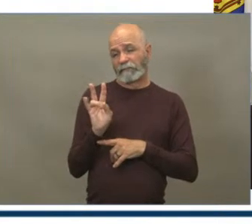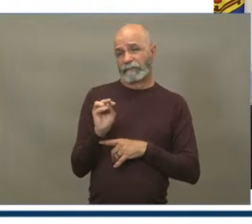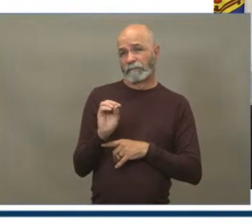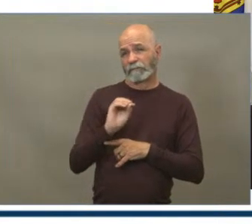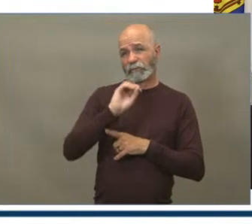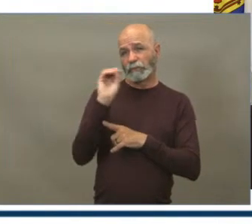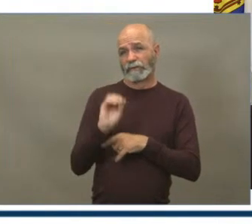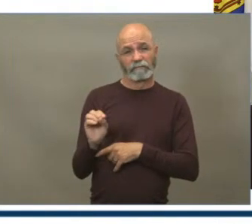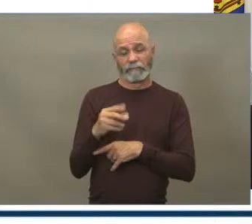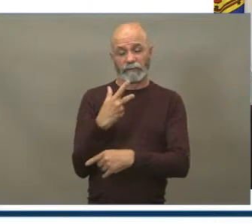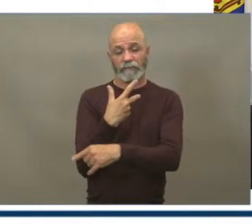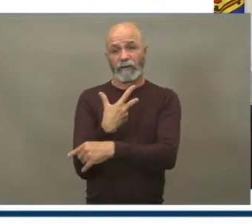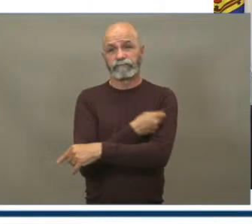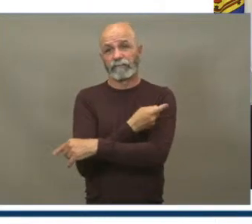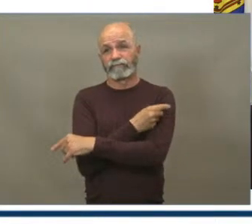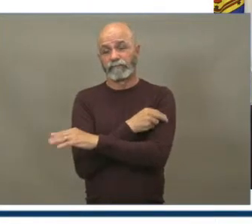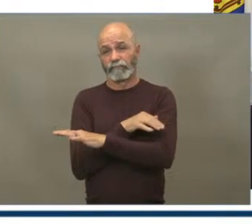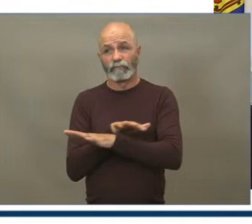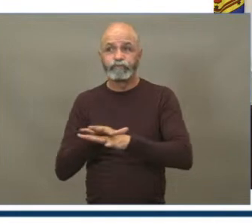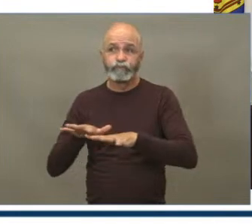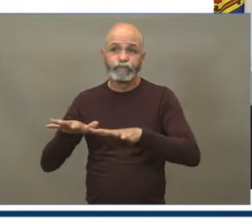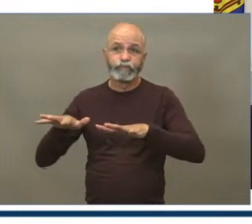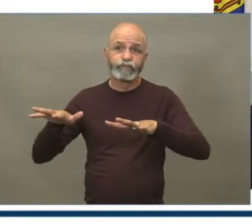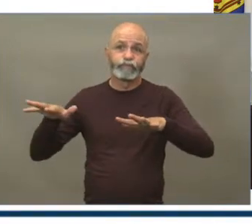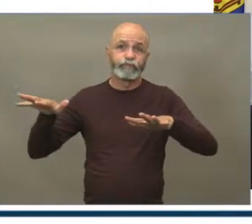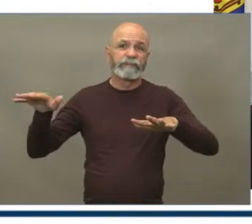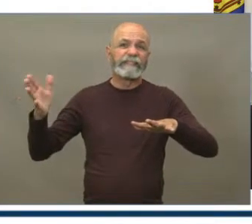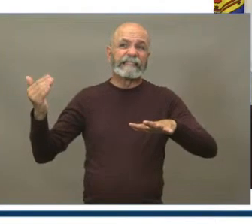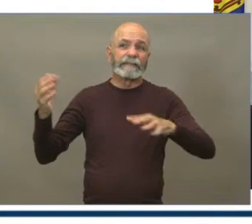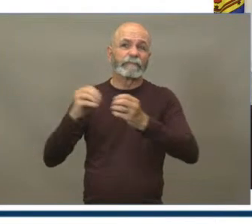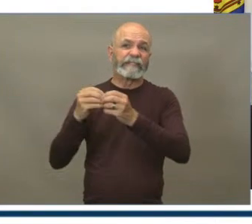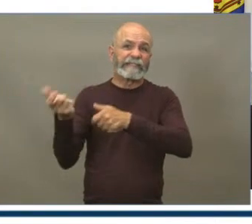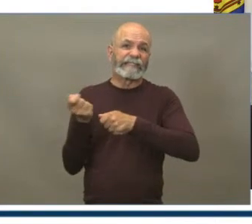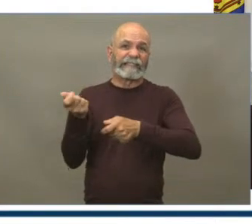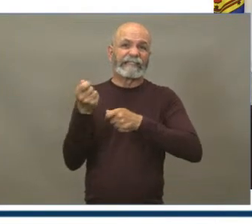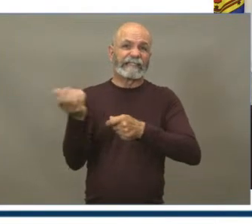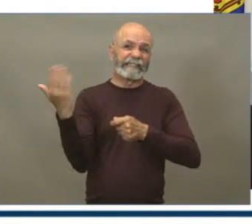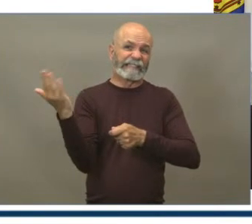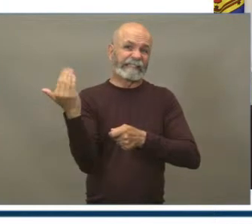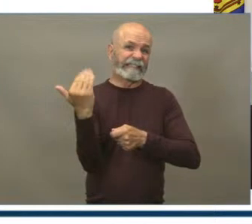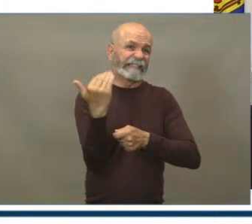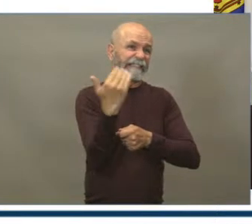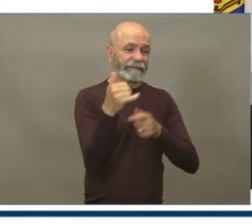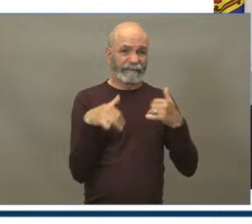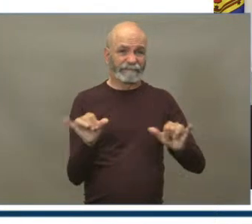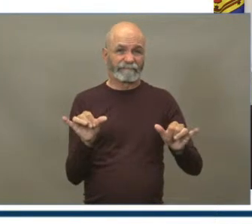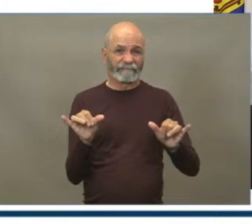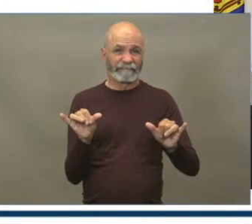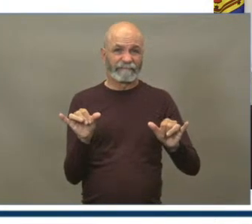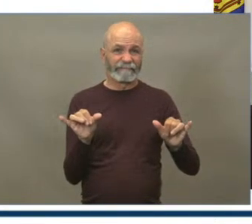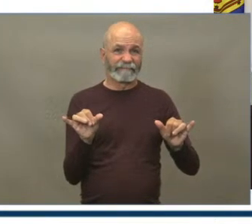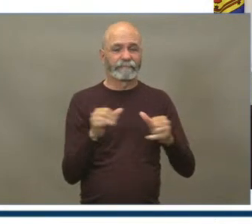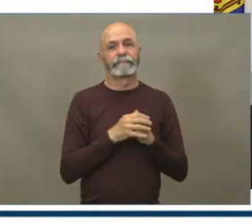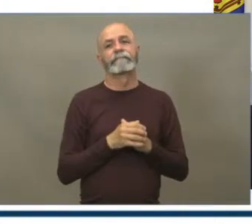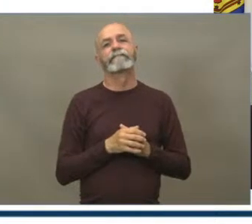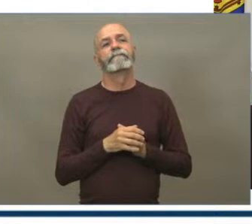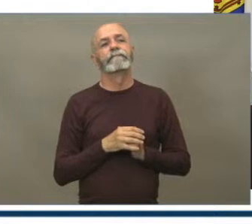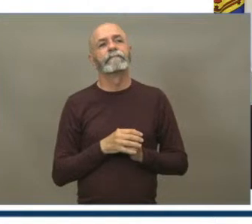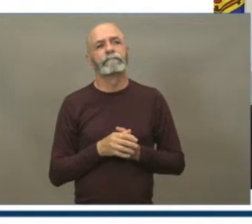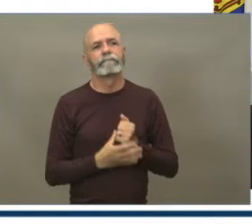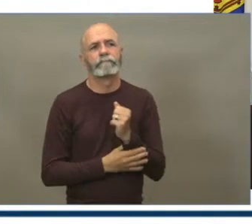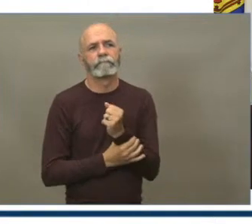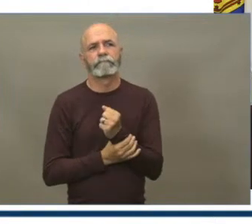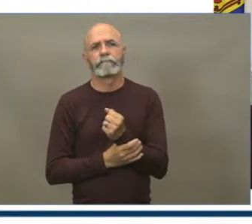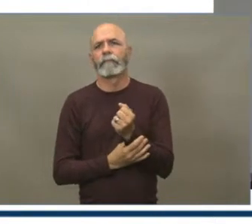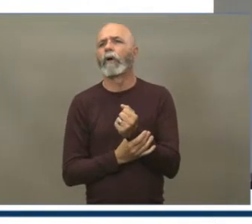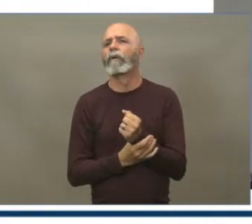or do we still need the public to get it in their heads that they have to get out and get a vaccine if that's what they want to do? Well, ultimately, it's